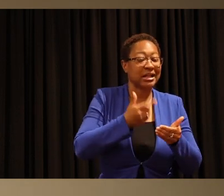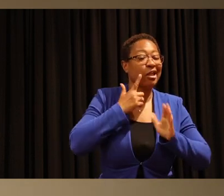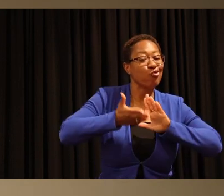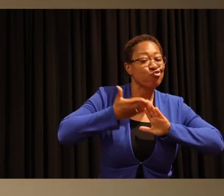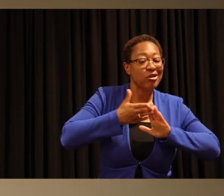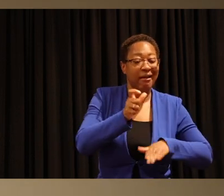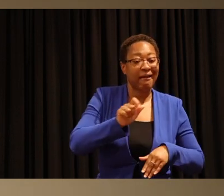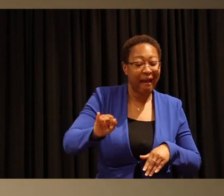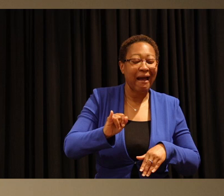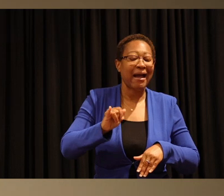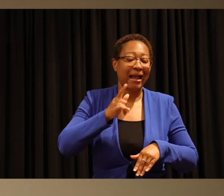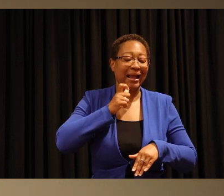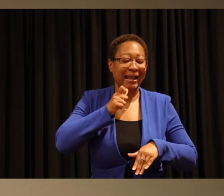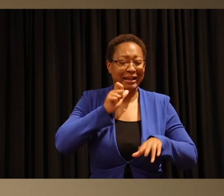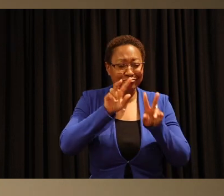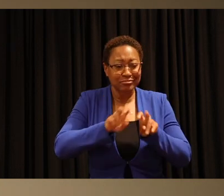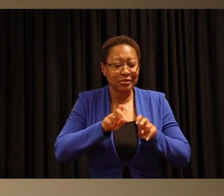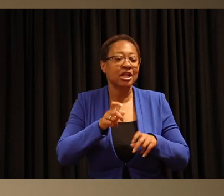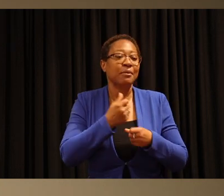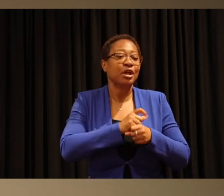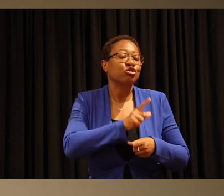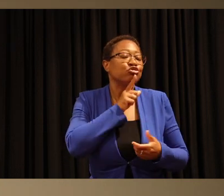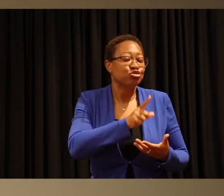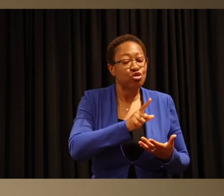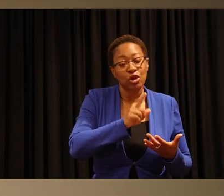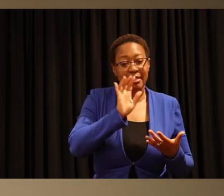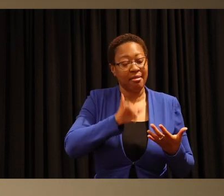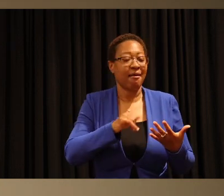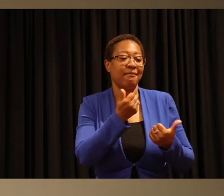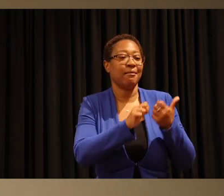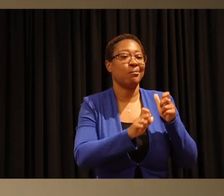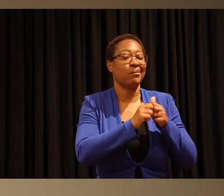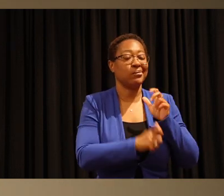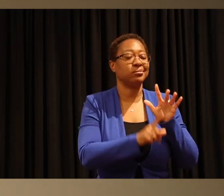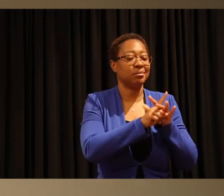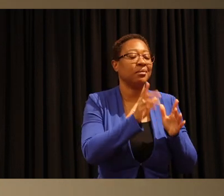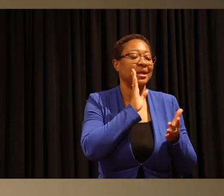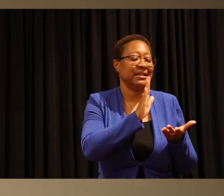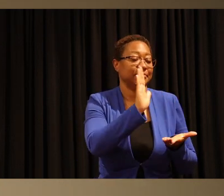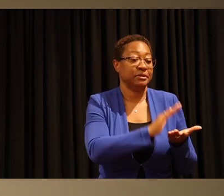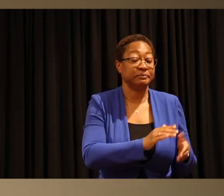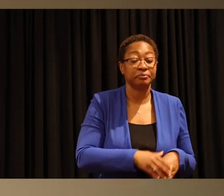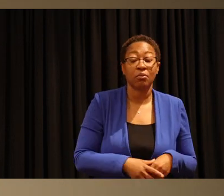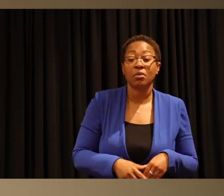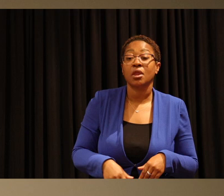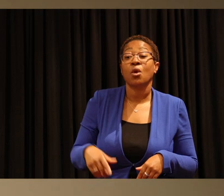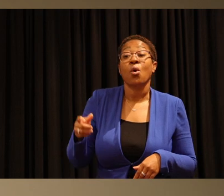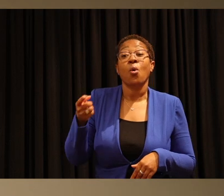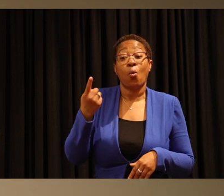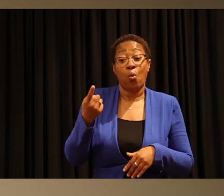to debug it. But they are running it in tandem. A place where AI is being used a